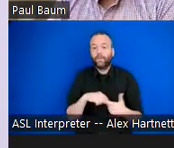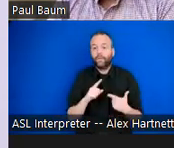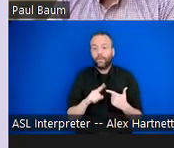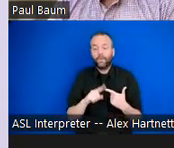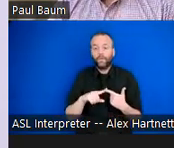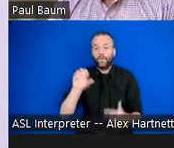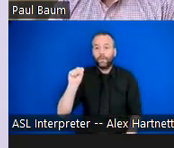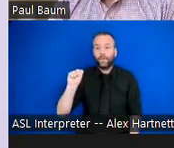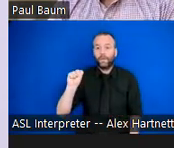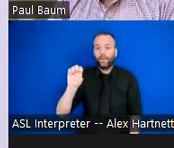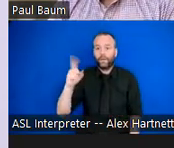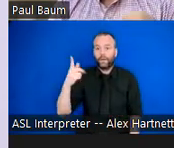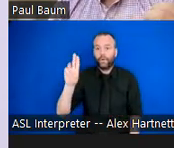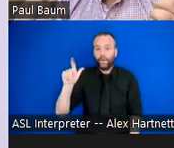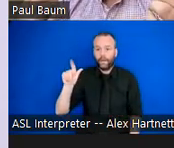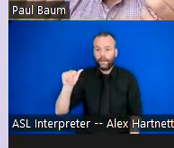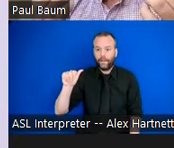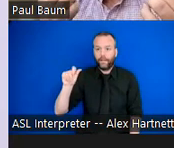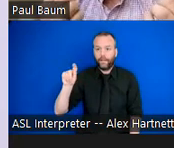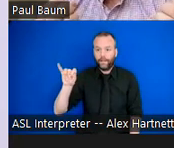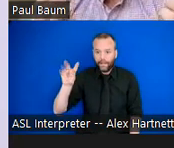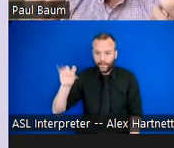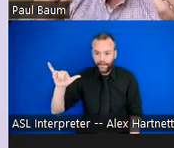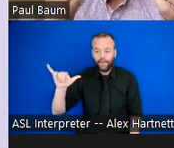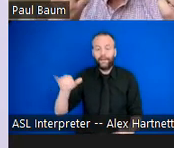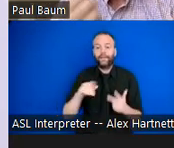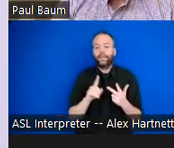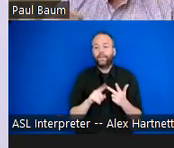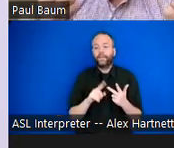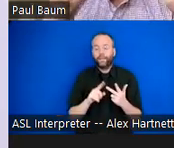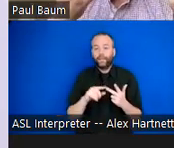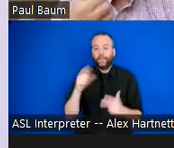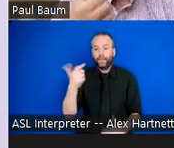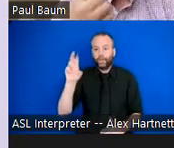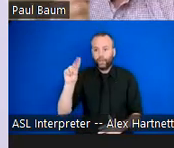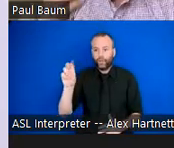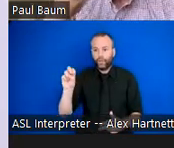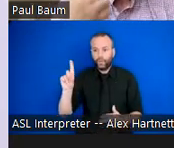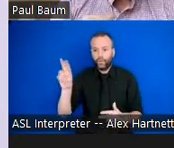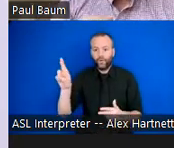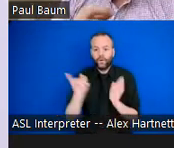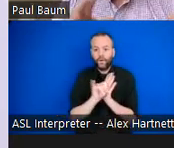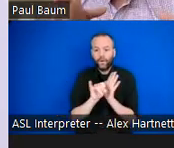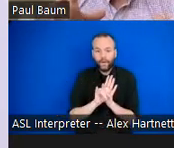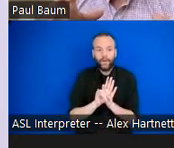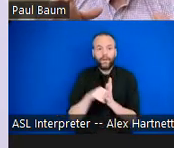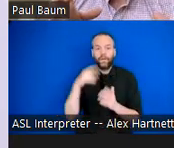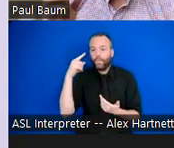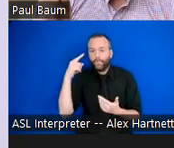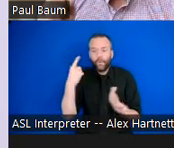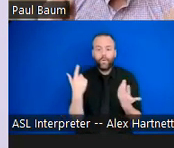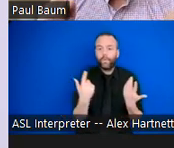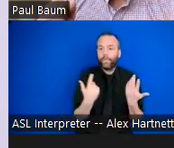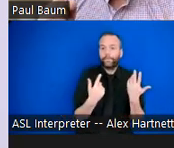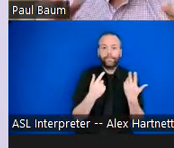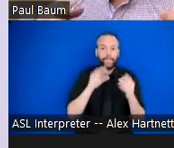the gender identity, for social workers, for therapists, for teachers, for parents to understand this. I